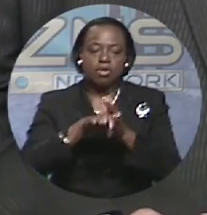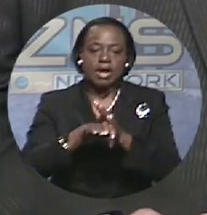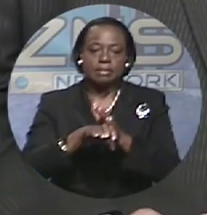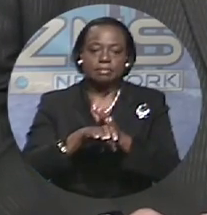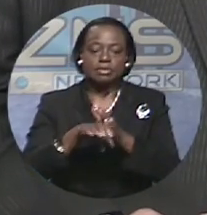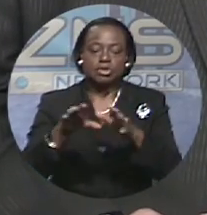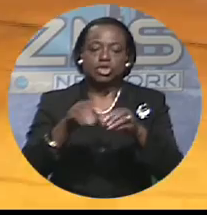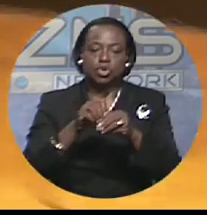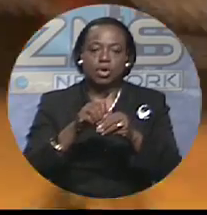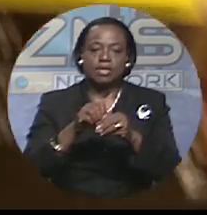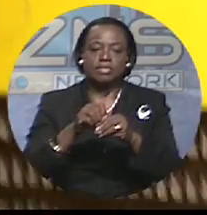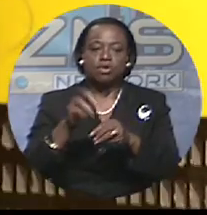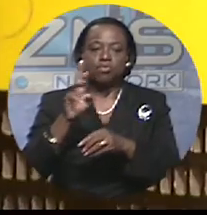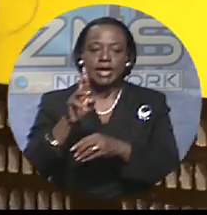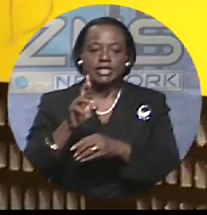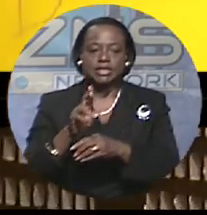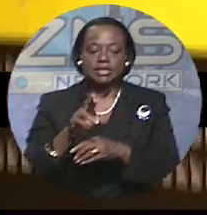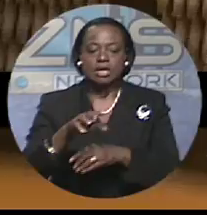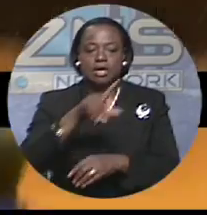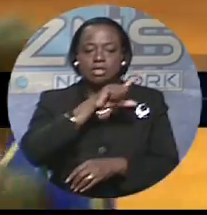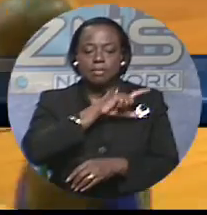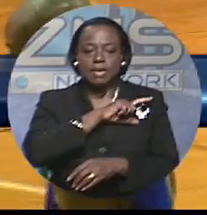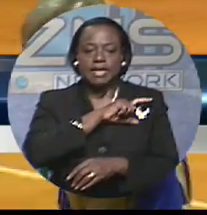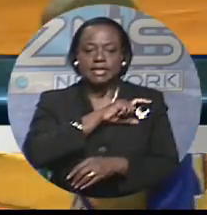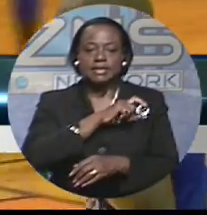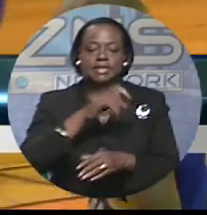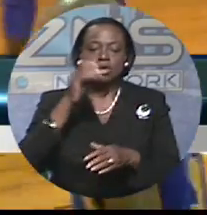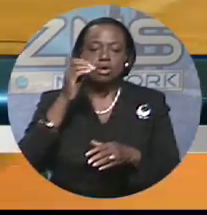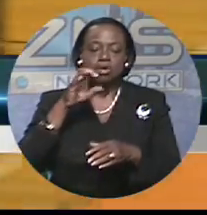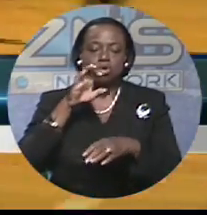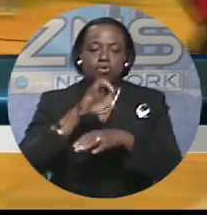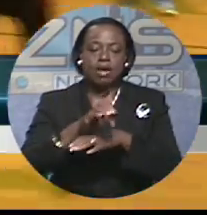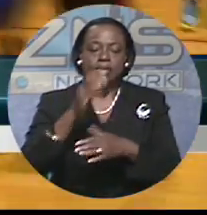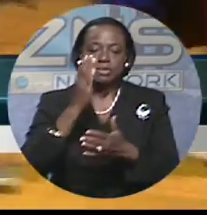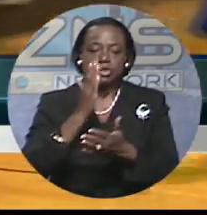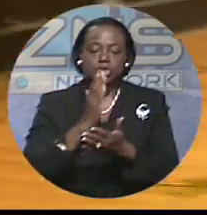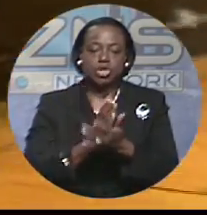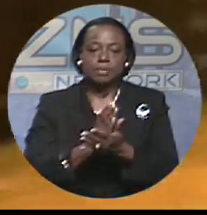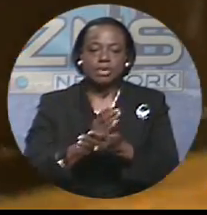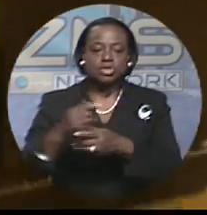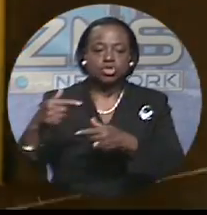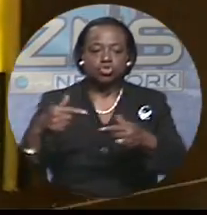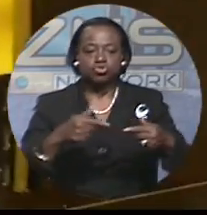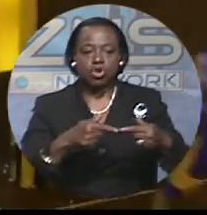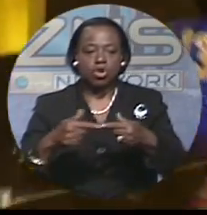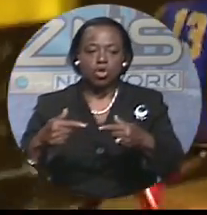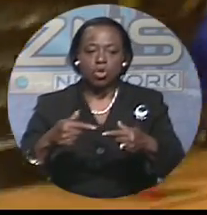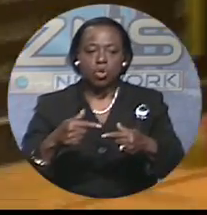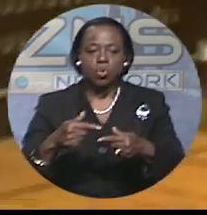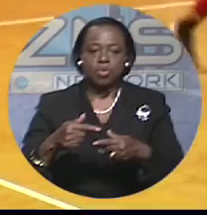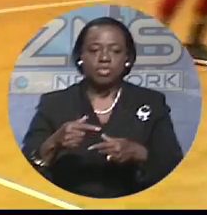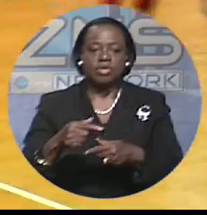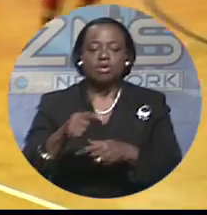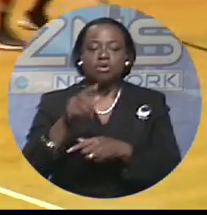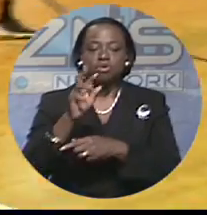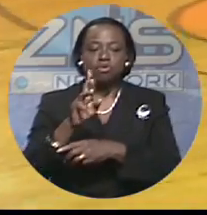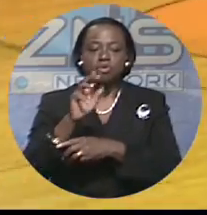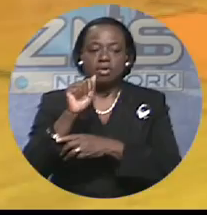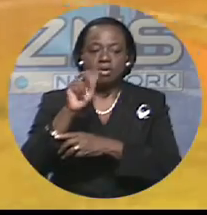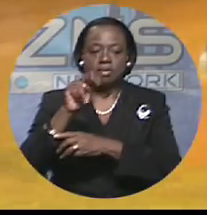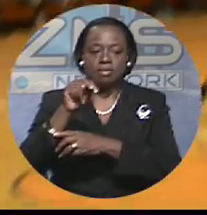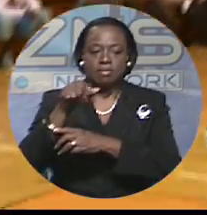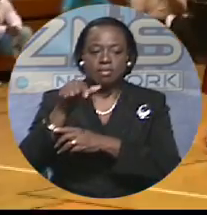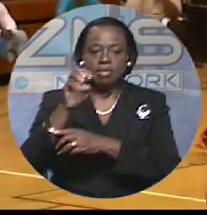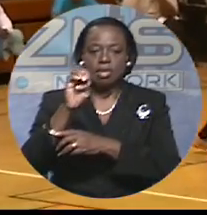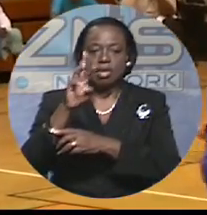Rangers. Chris, the Police Crime Stoppers, they struggled with the Real Deal Rangers for basically all of the game. But down the stretch,